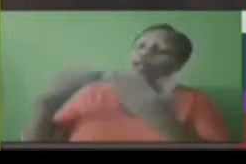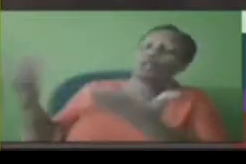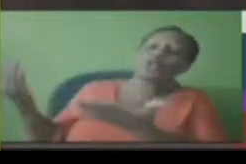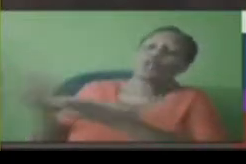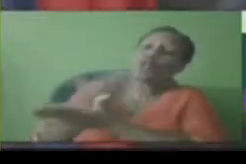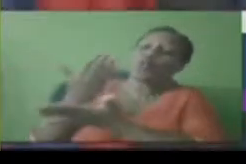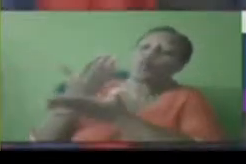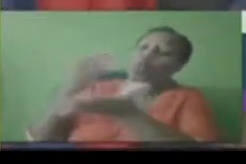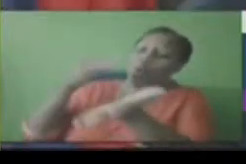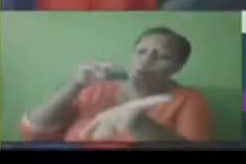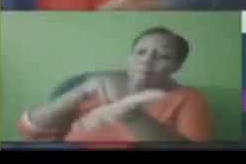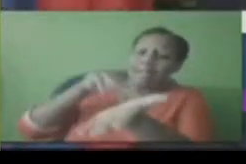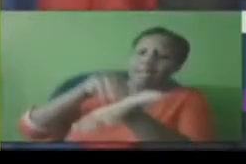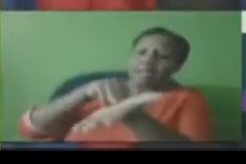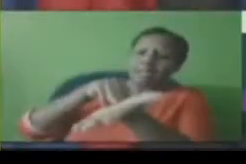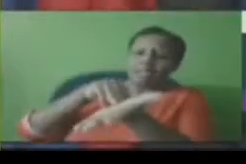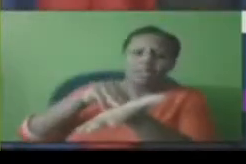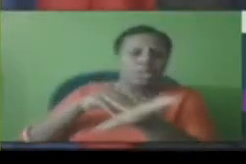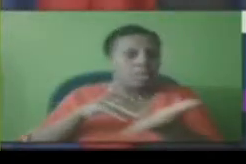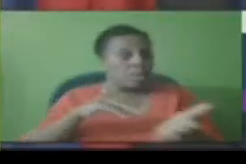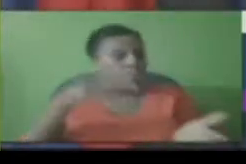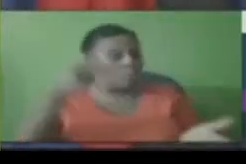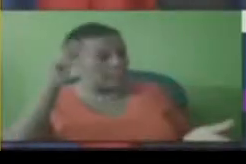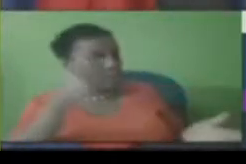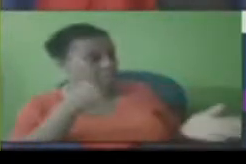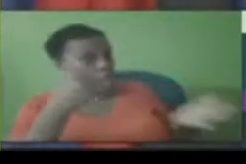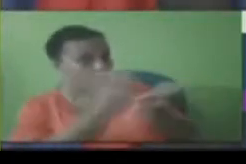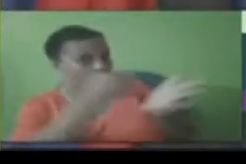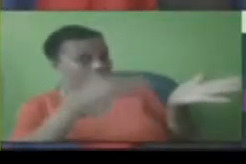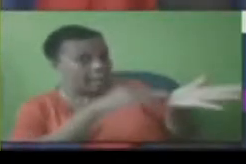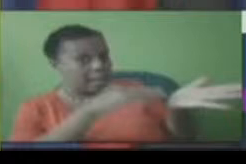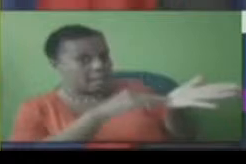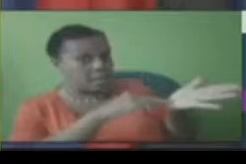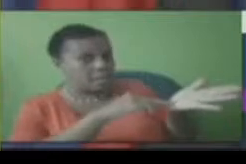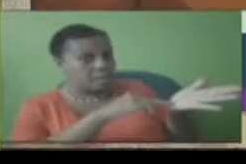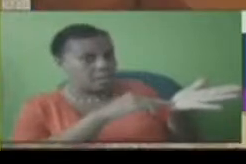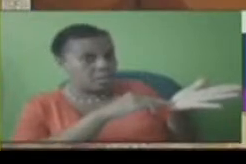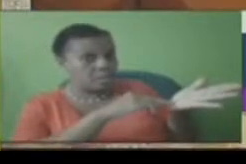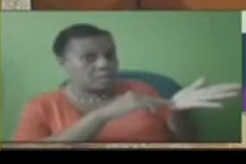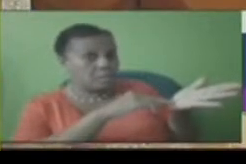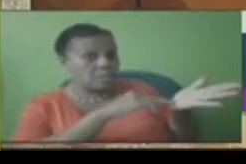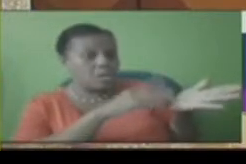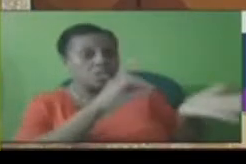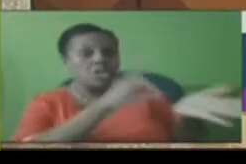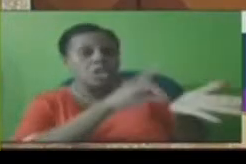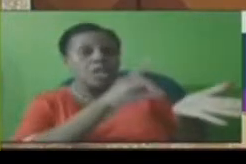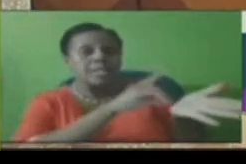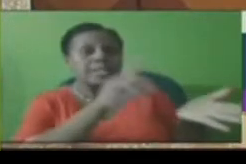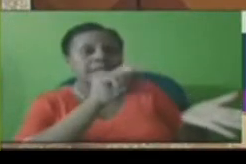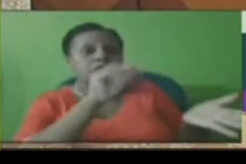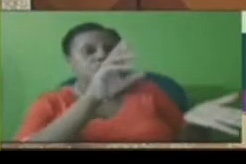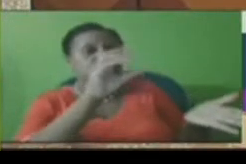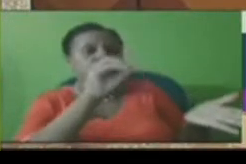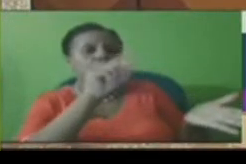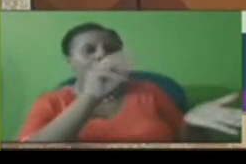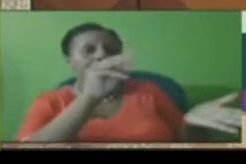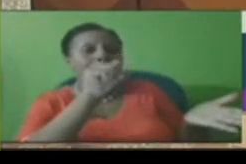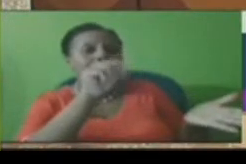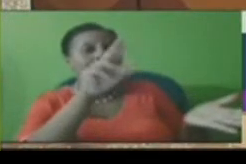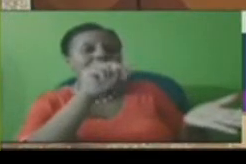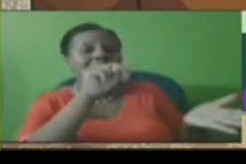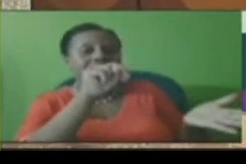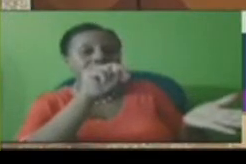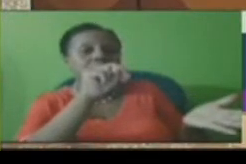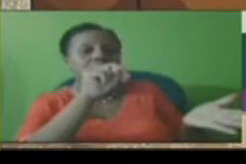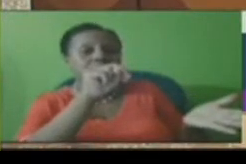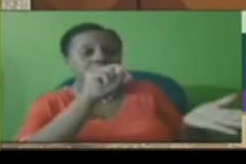up here who can talk about the new drug, right? So, Dr. Trotman, I shouldn't say that. There's one person who, but he's not allowed to because